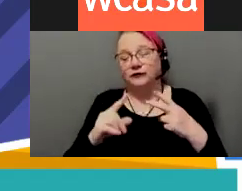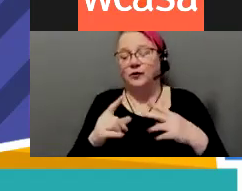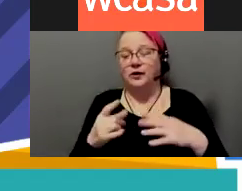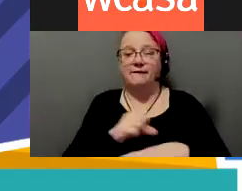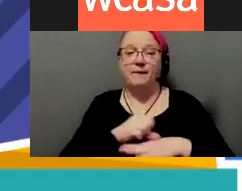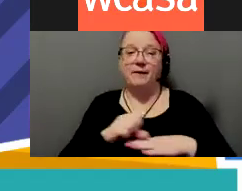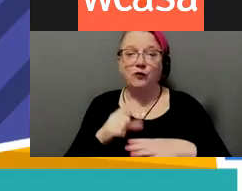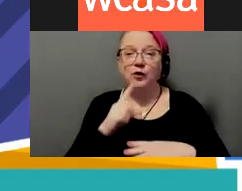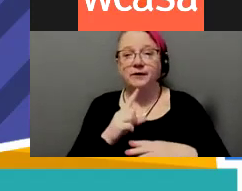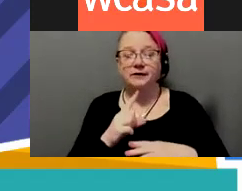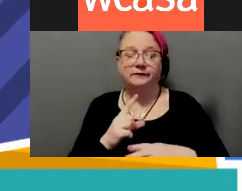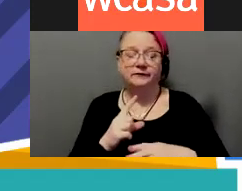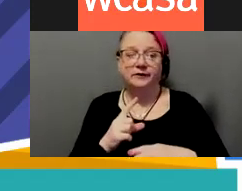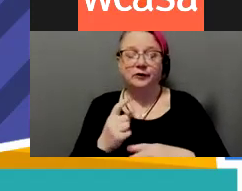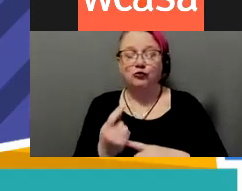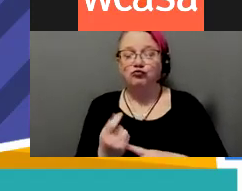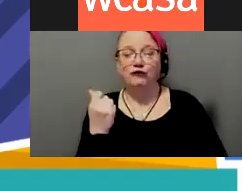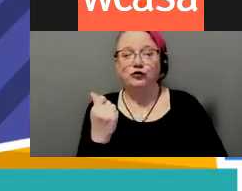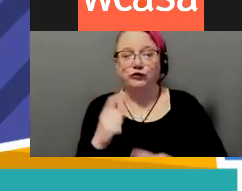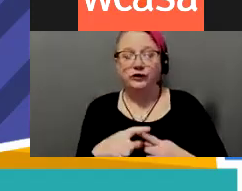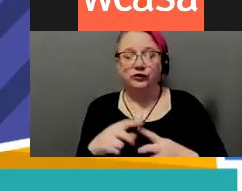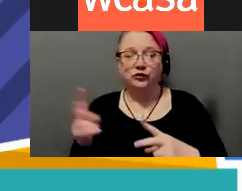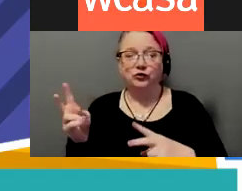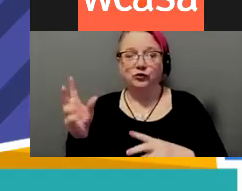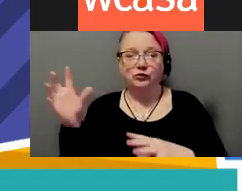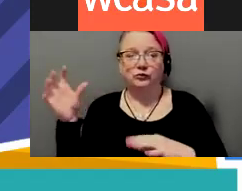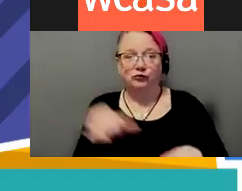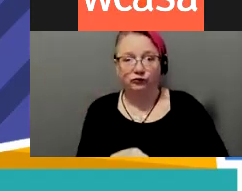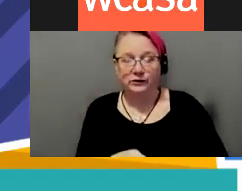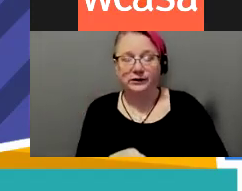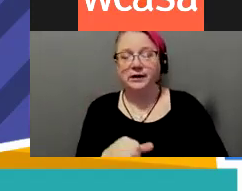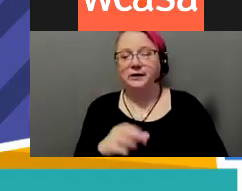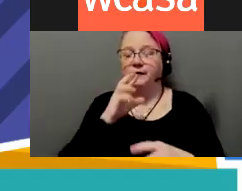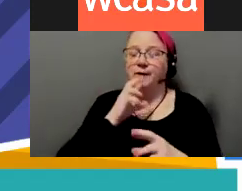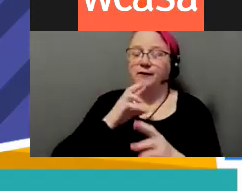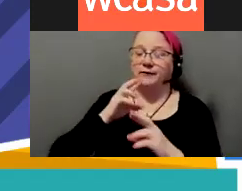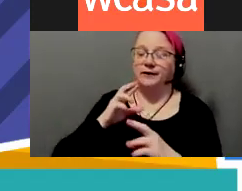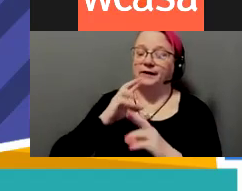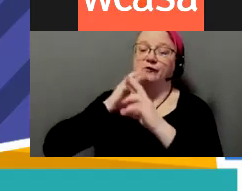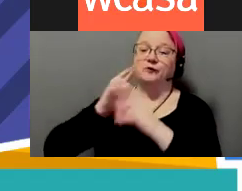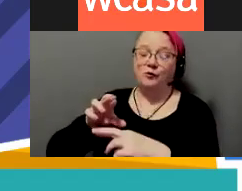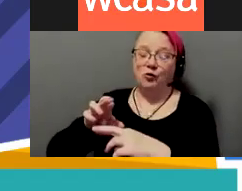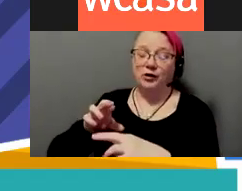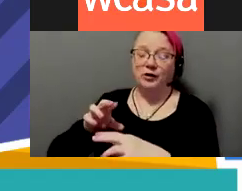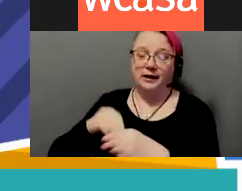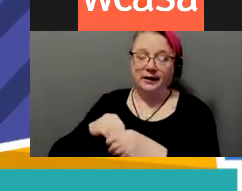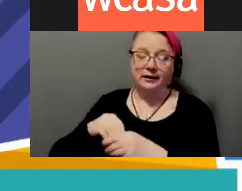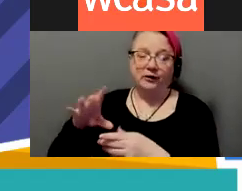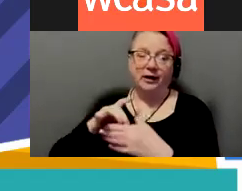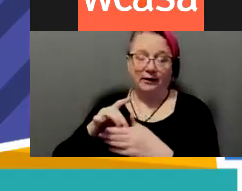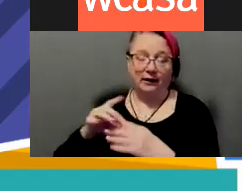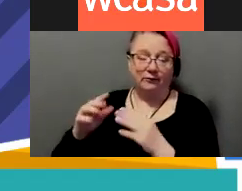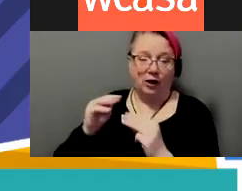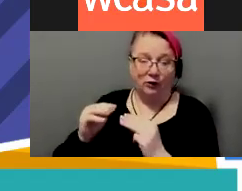a platform is refusing to take the image down through methods like reporting in their content moderation